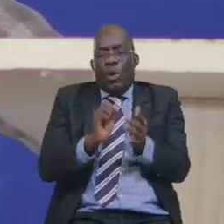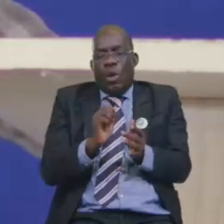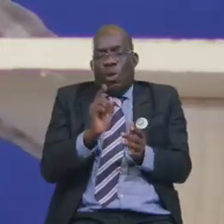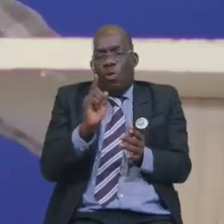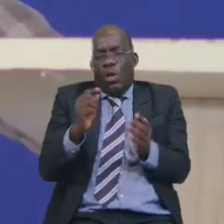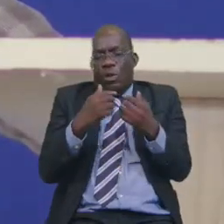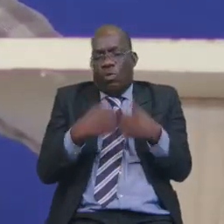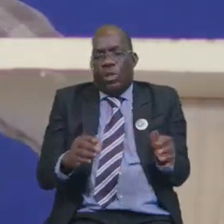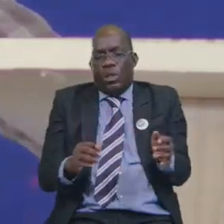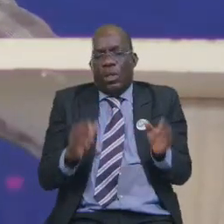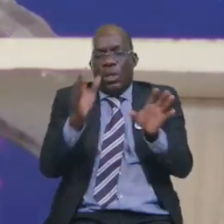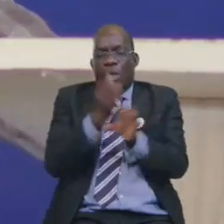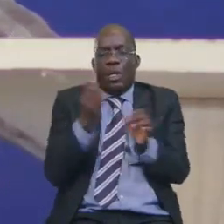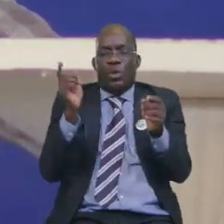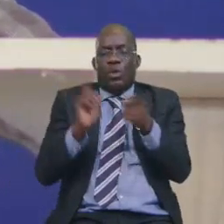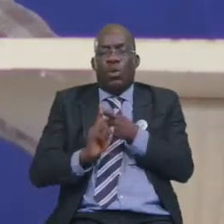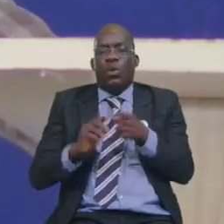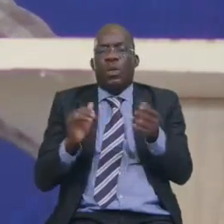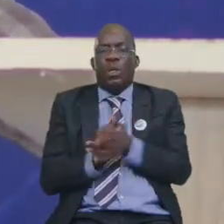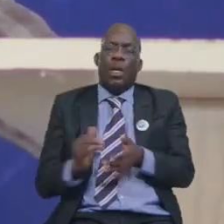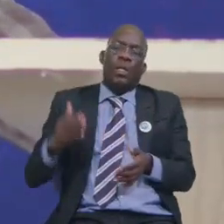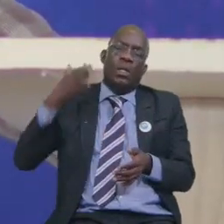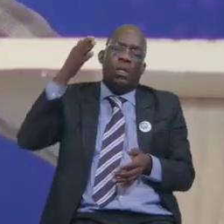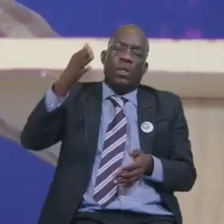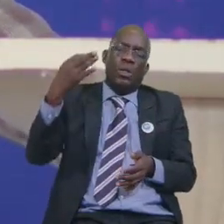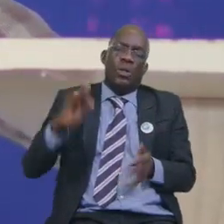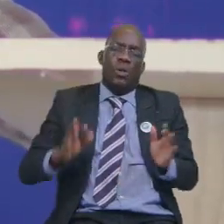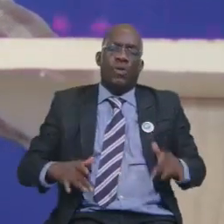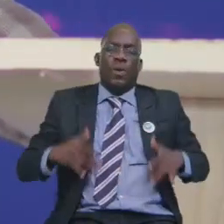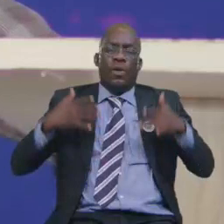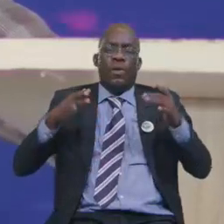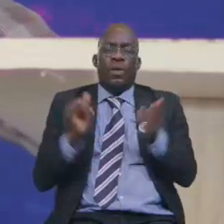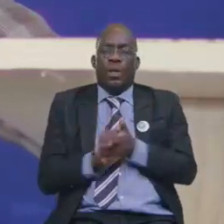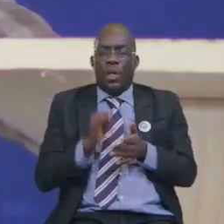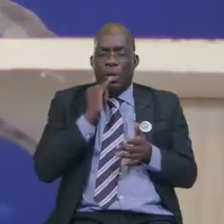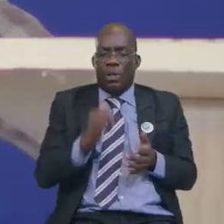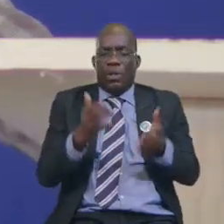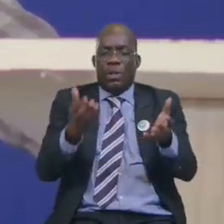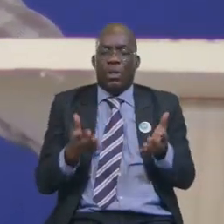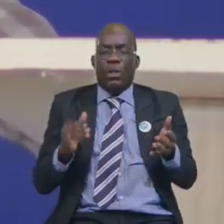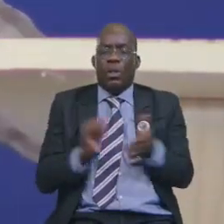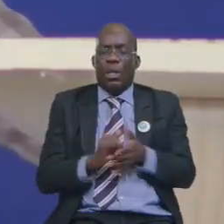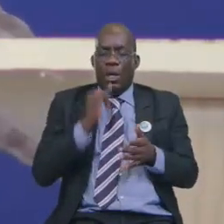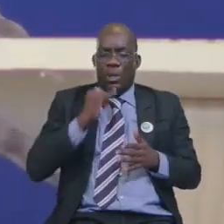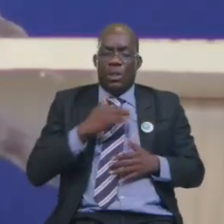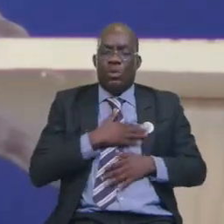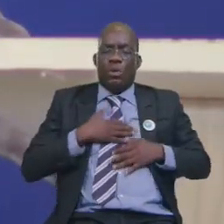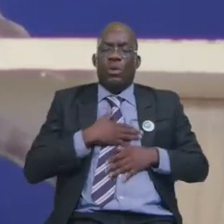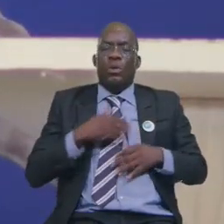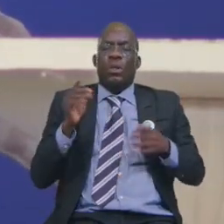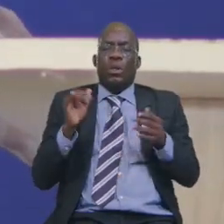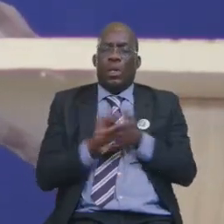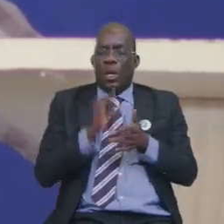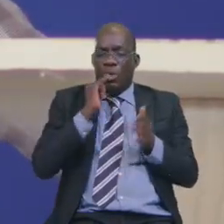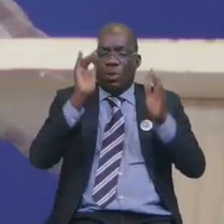that destination of life that is desirable, that is pleasurable, that is